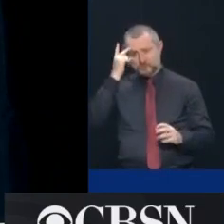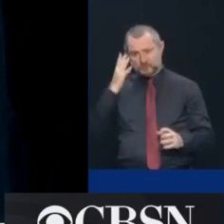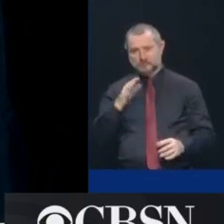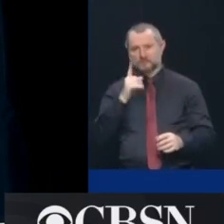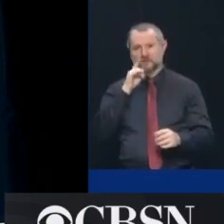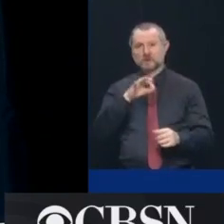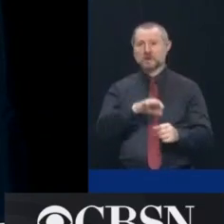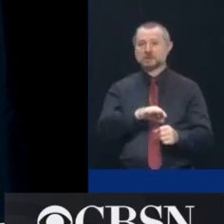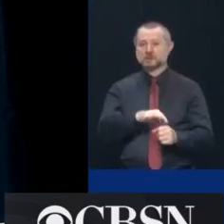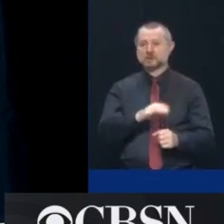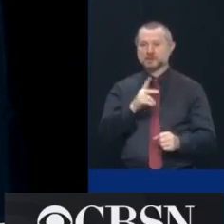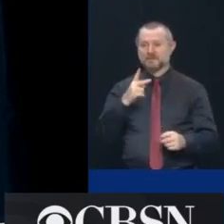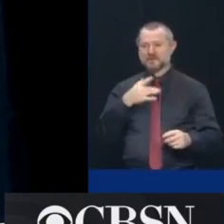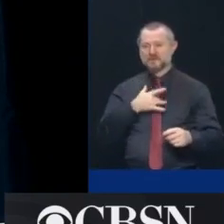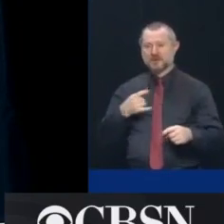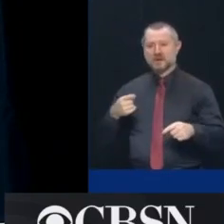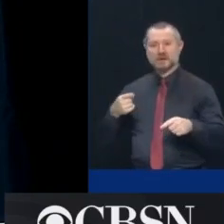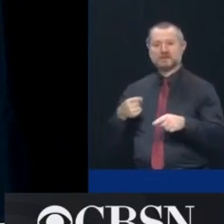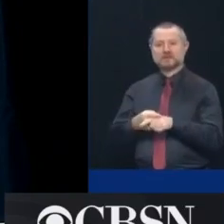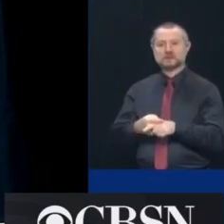Conflict. But